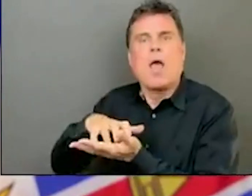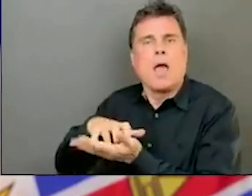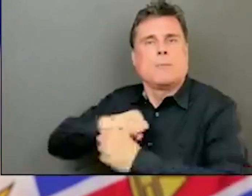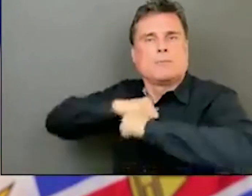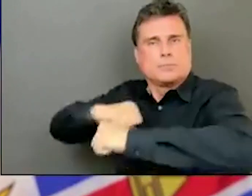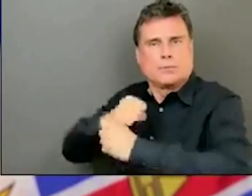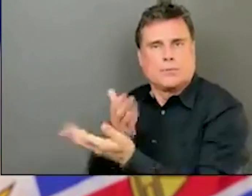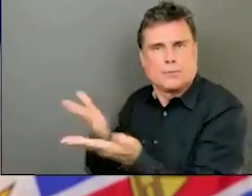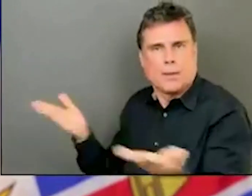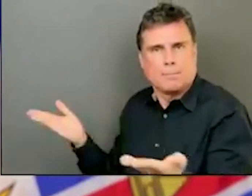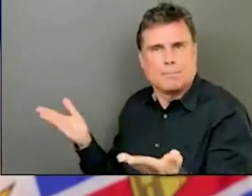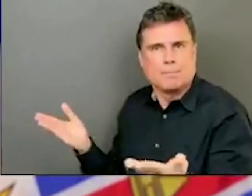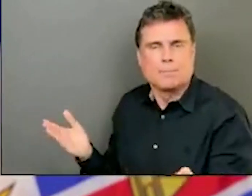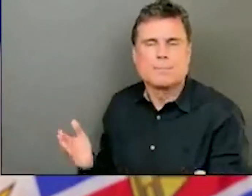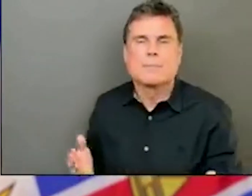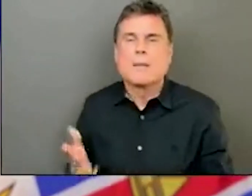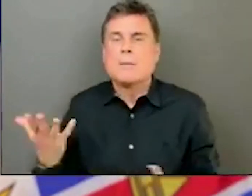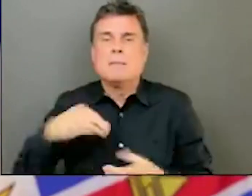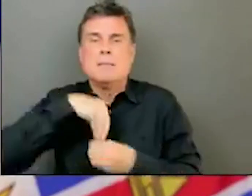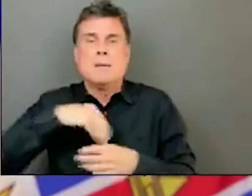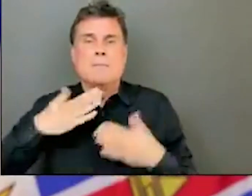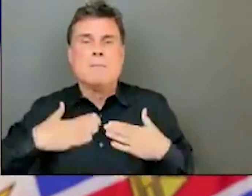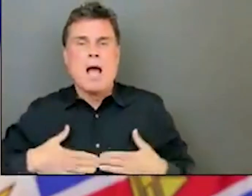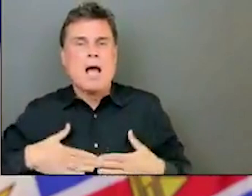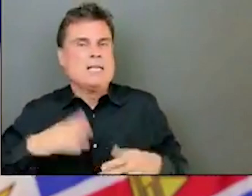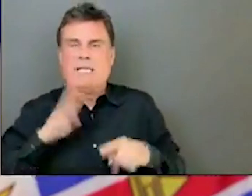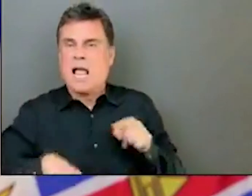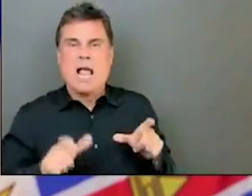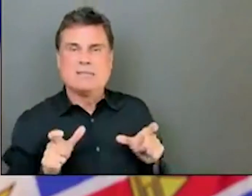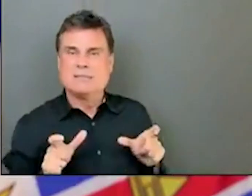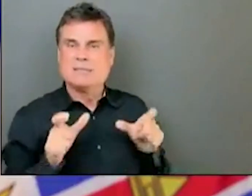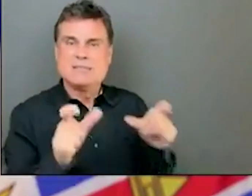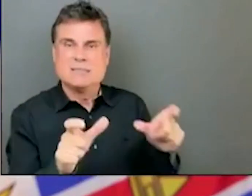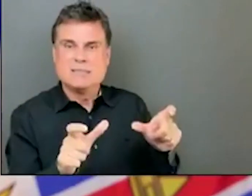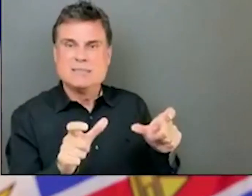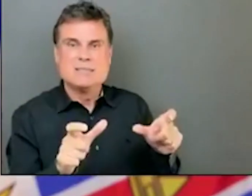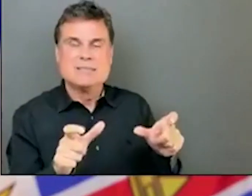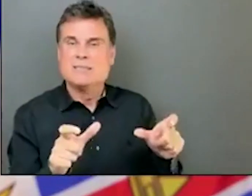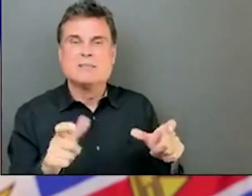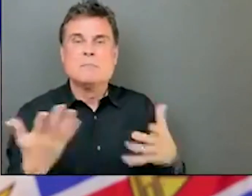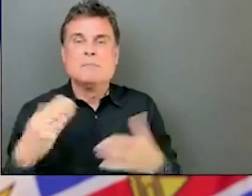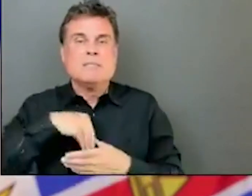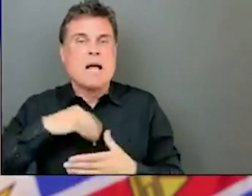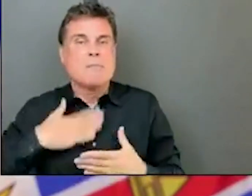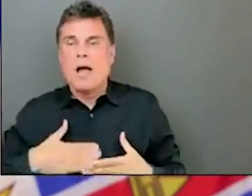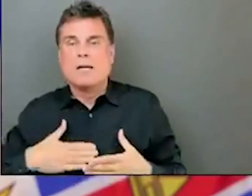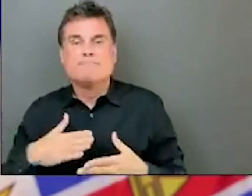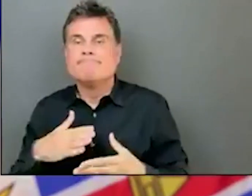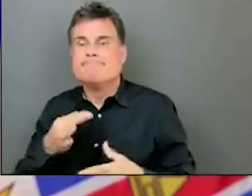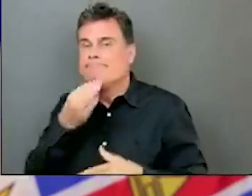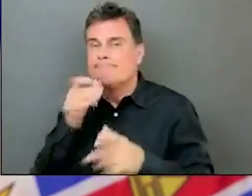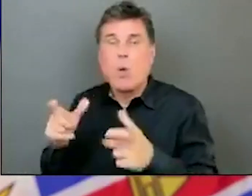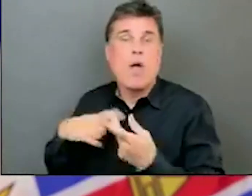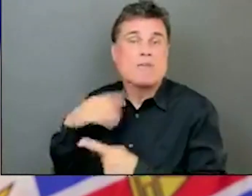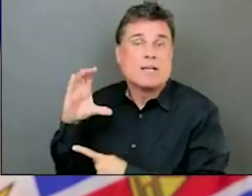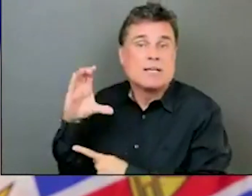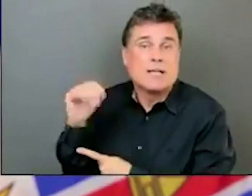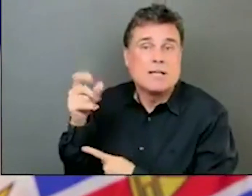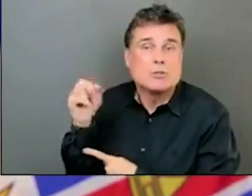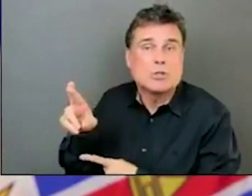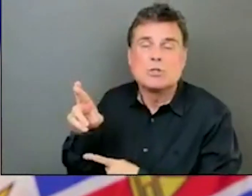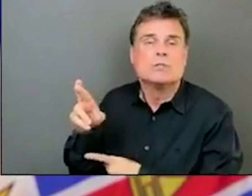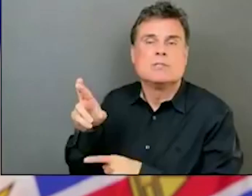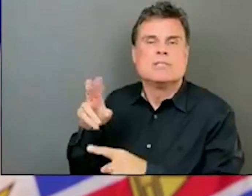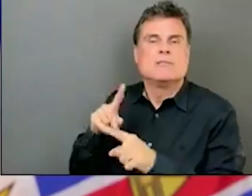yes, people who have these innate vulnerabilities, whether it's because of the immune system, because it's cancer